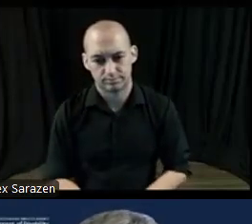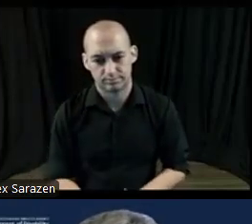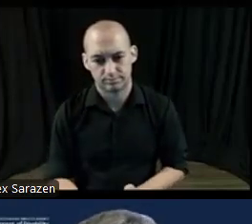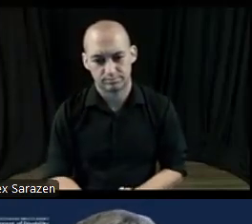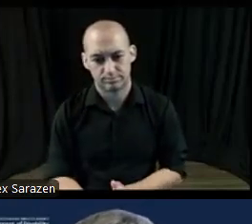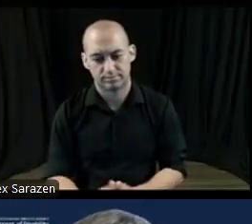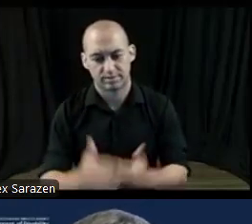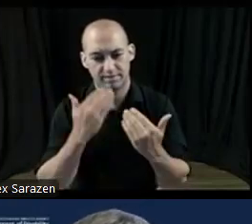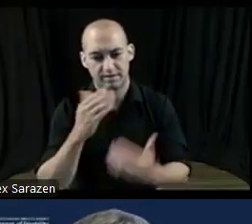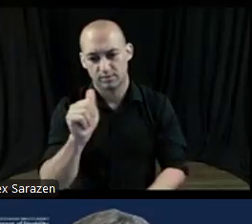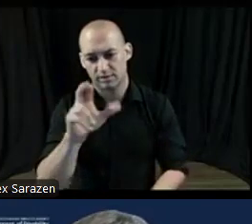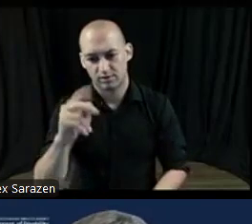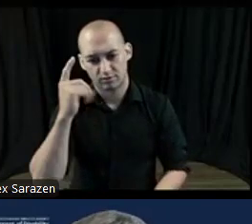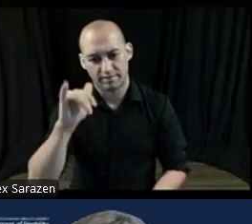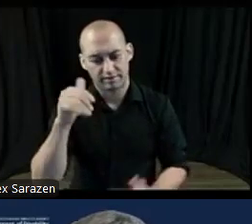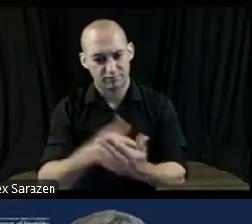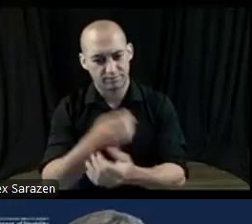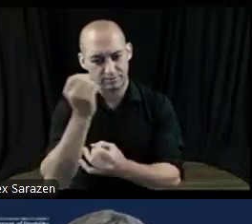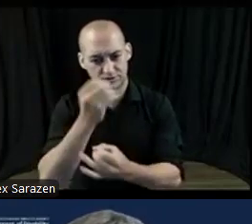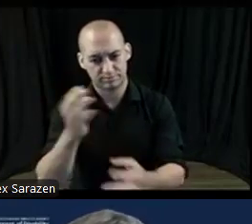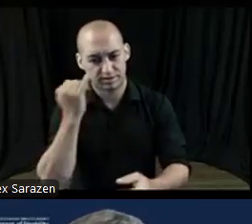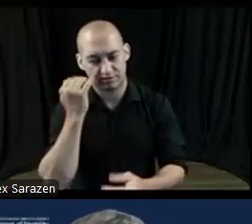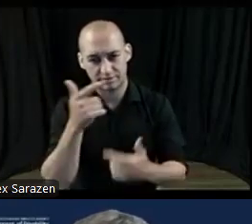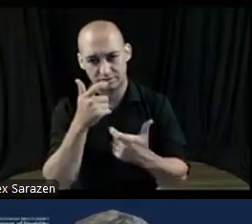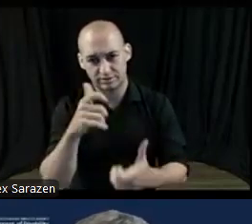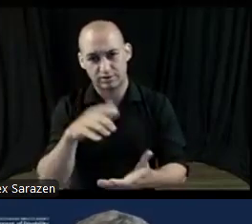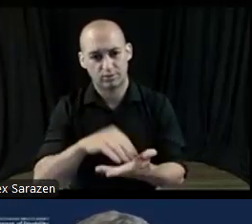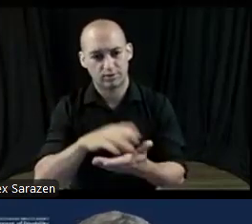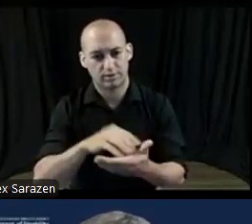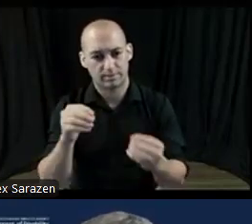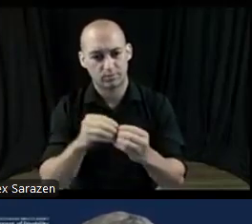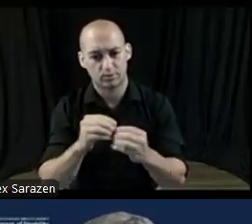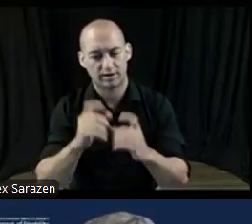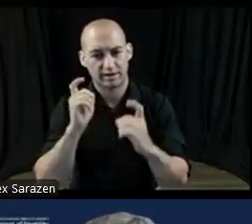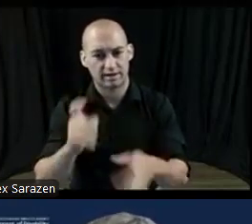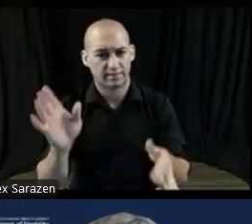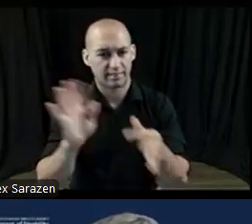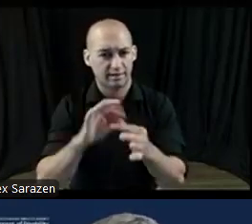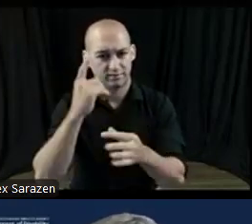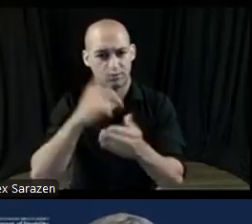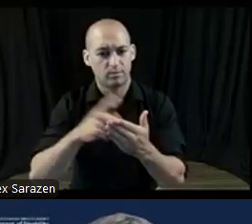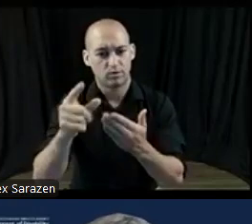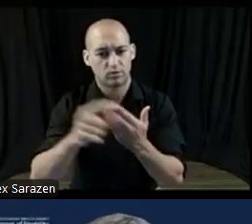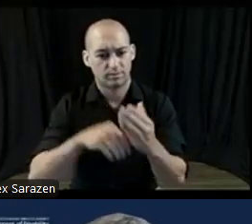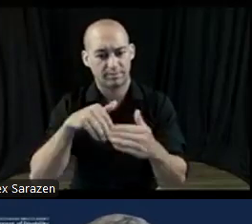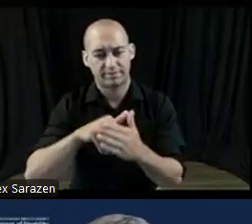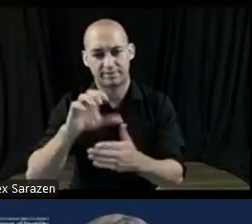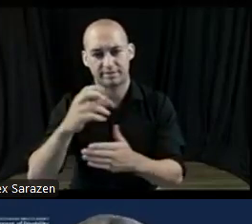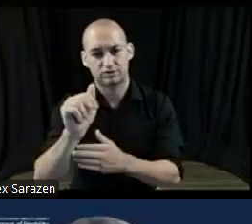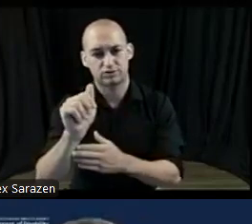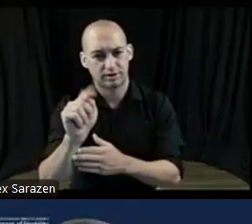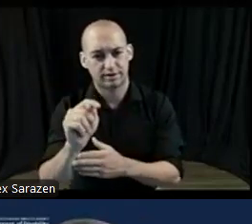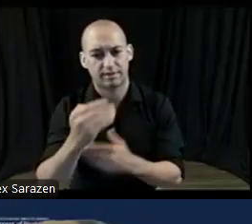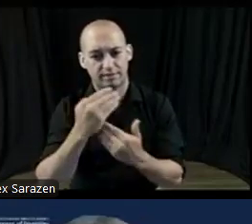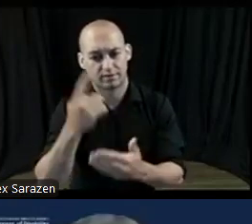Thank you, Erin, for that update. And for those that are interested in learning more, I placed the link for the program in the chat box. And thank you all for taking the